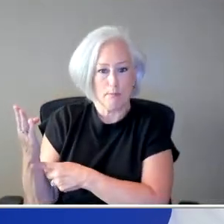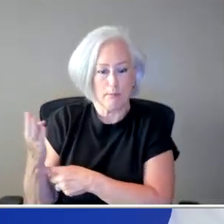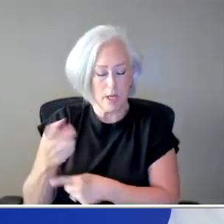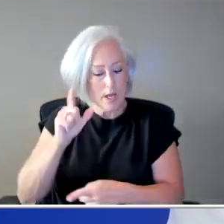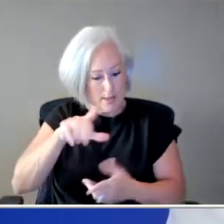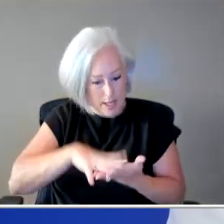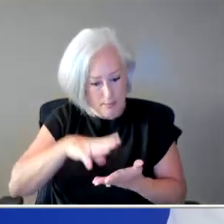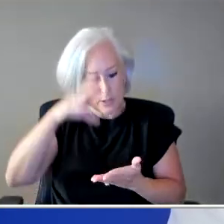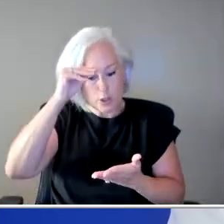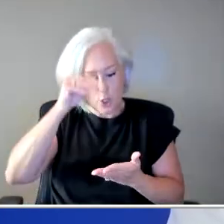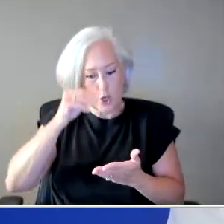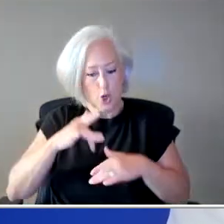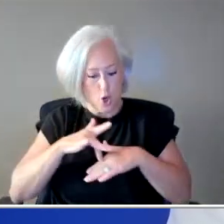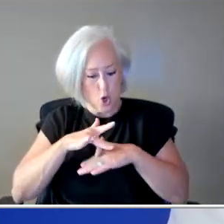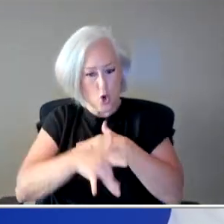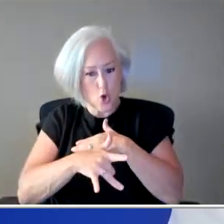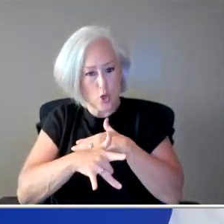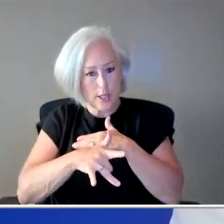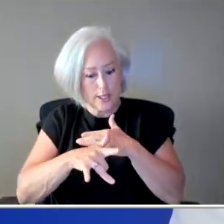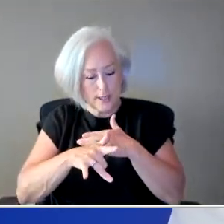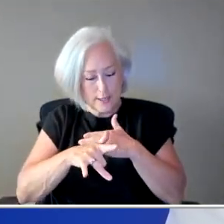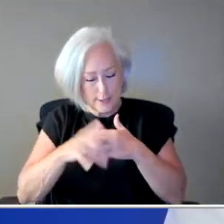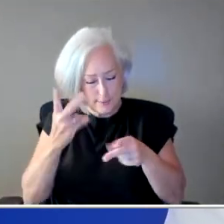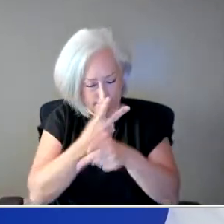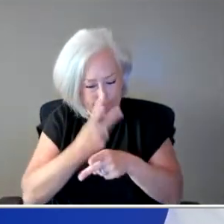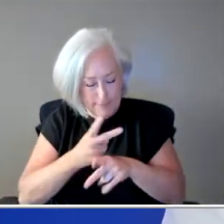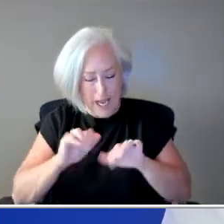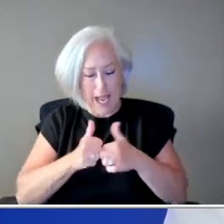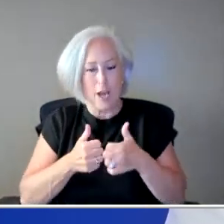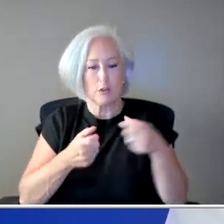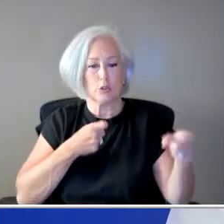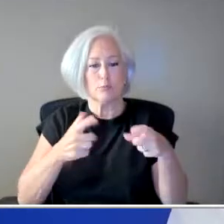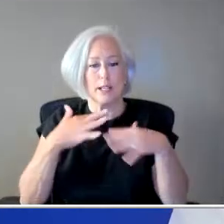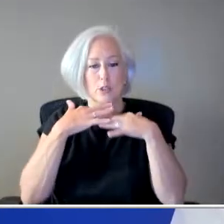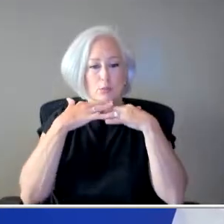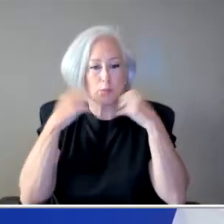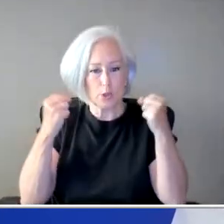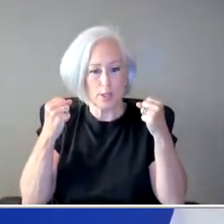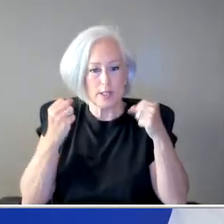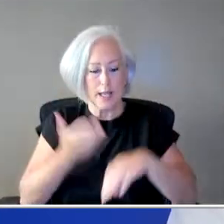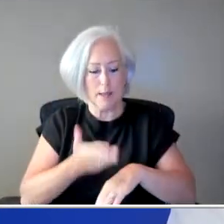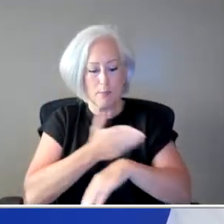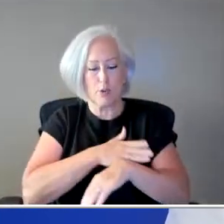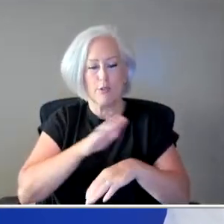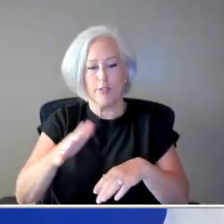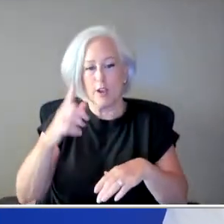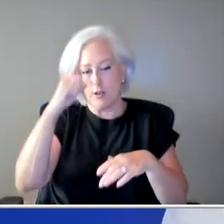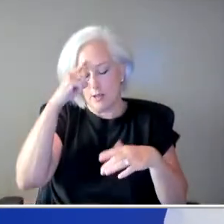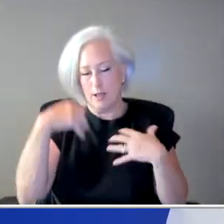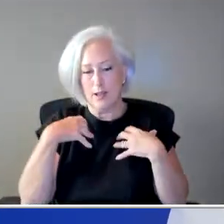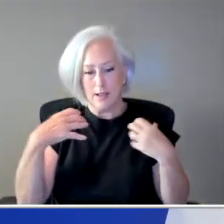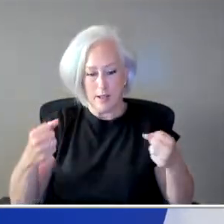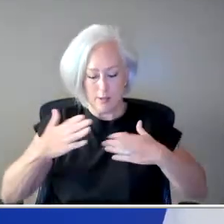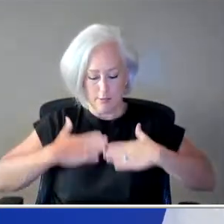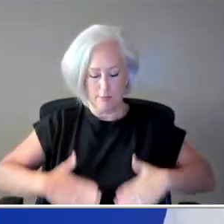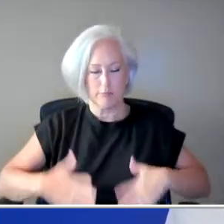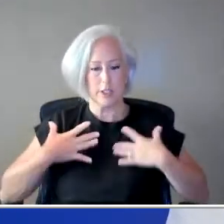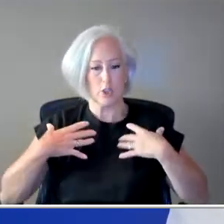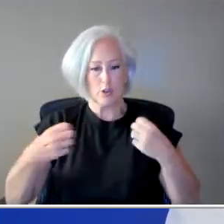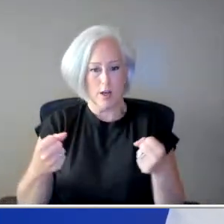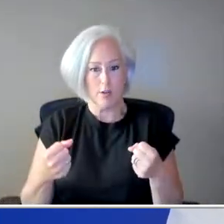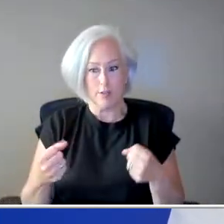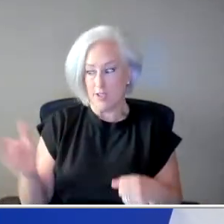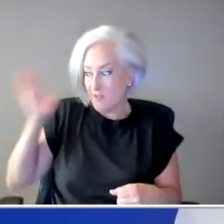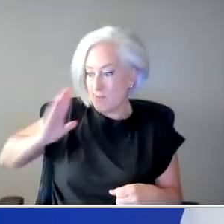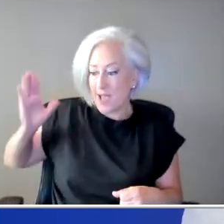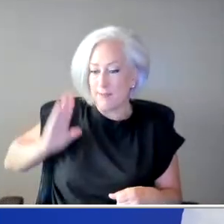start to manage burnout and increase wellness. And those were concepts that, like I said, when I was a resident, they weren't taught, they